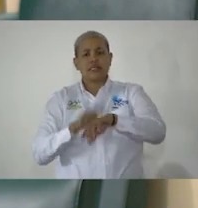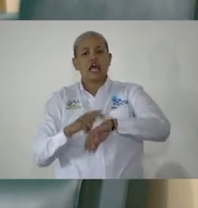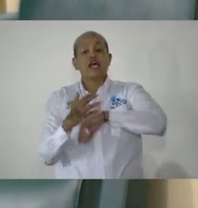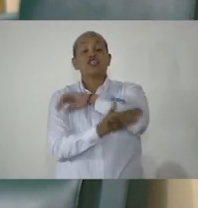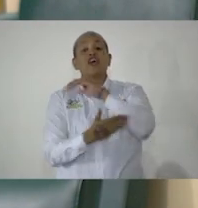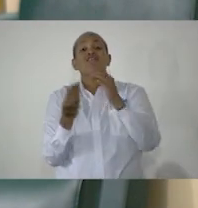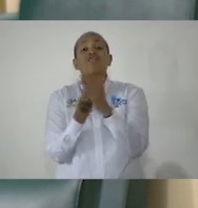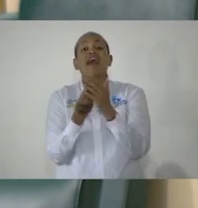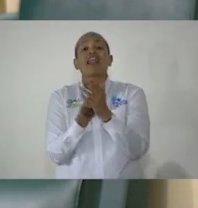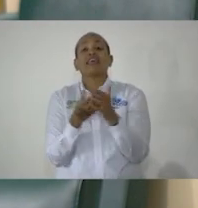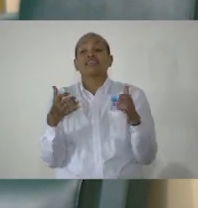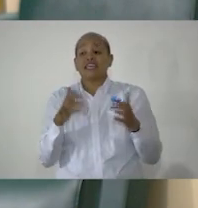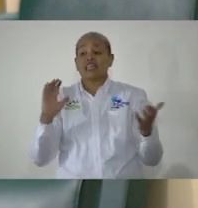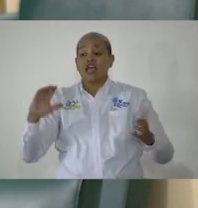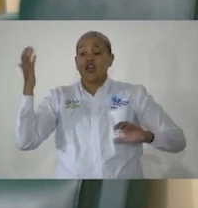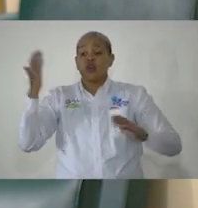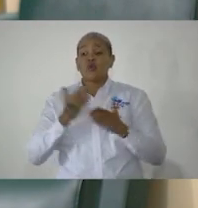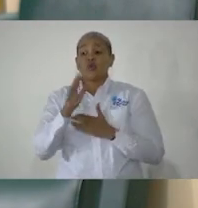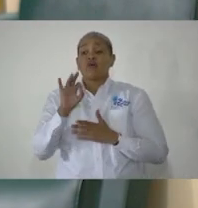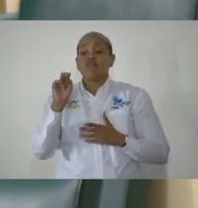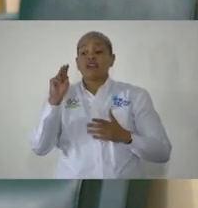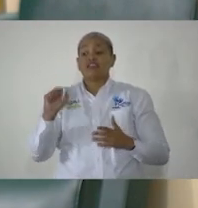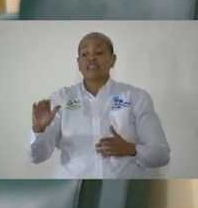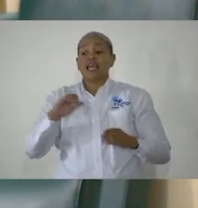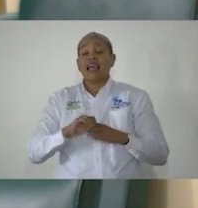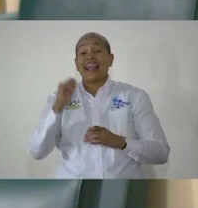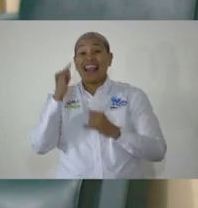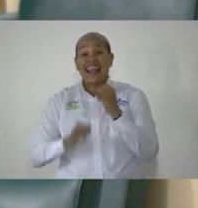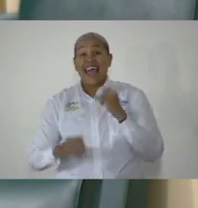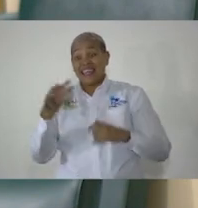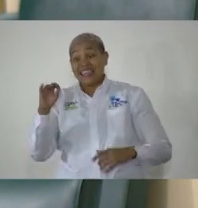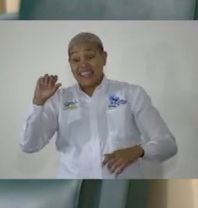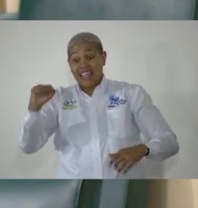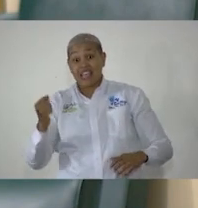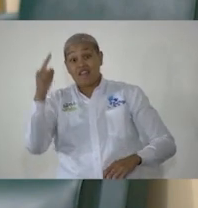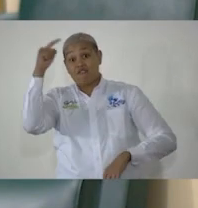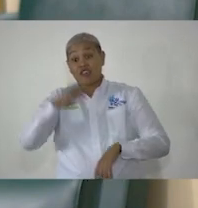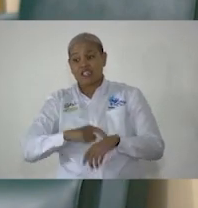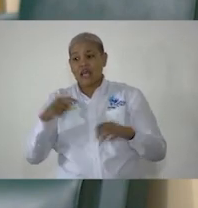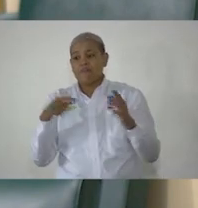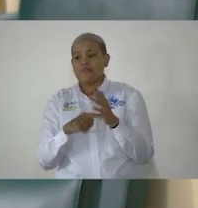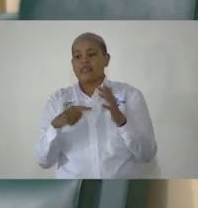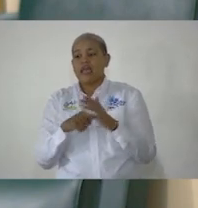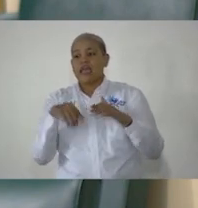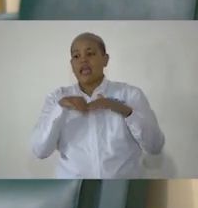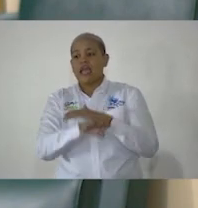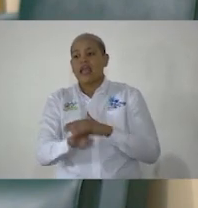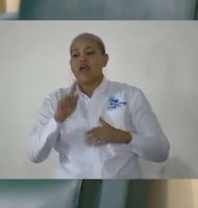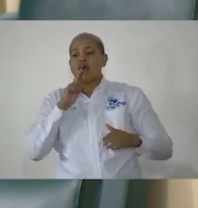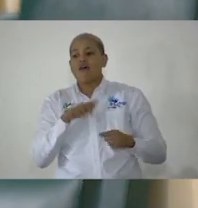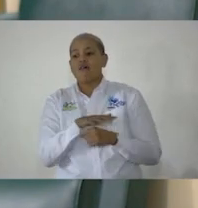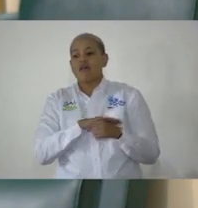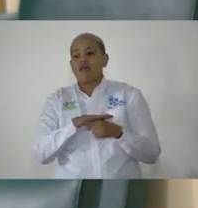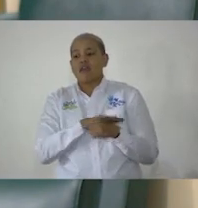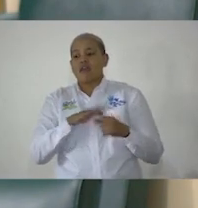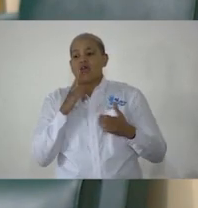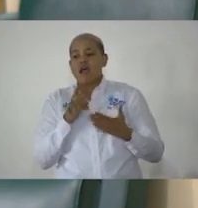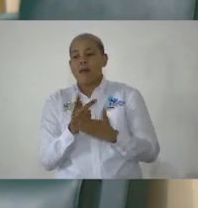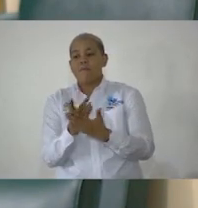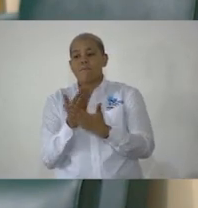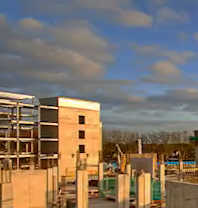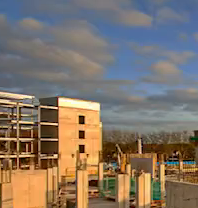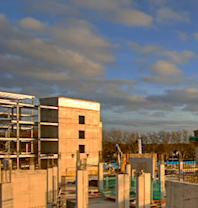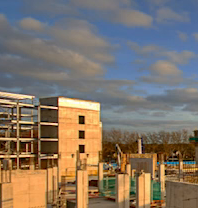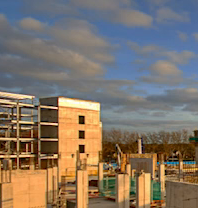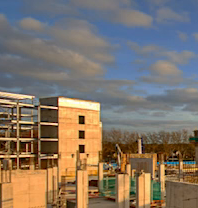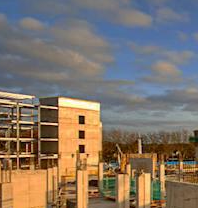sector crisis through FinSAC in the latter half of the 1990s that debt has entered the domain of pre-FinSAC